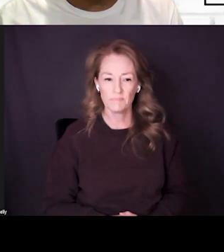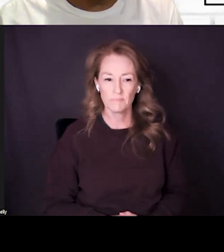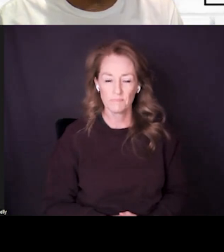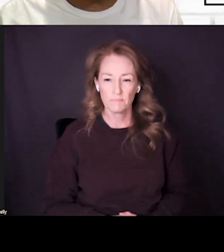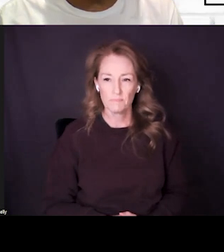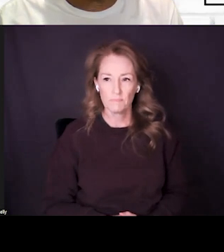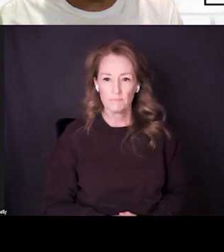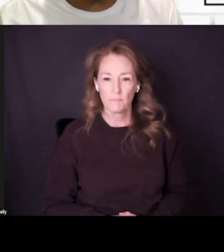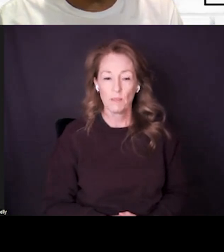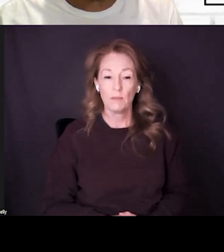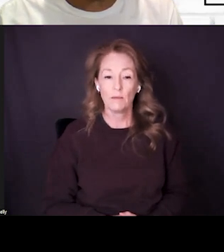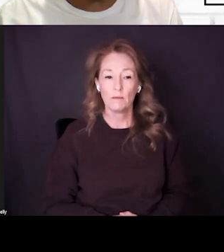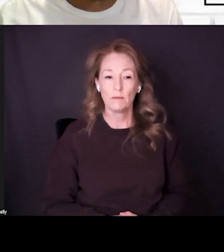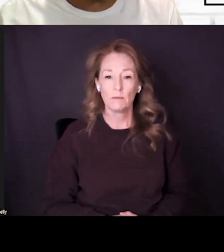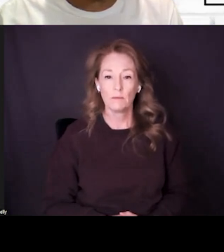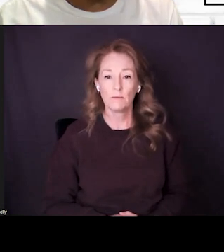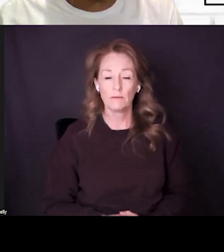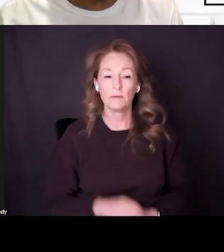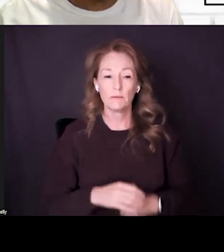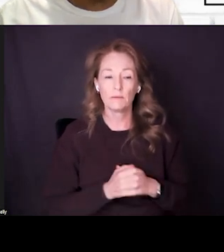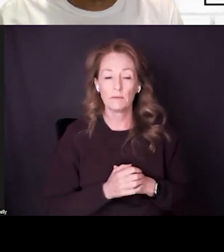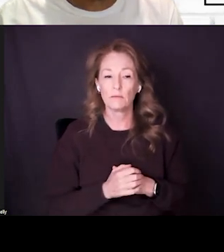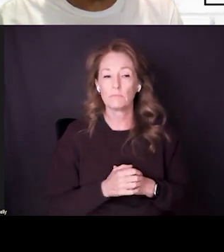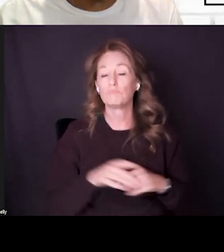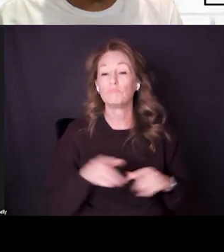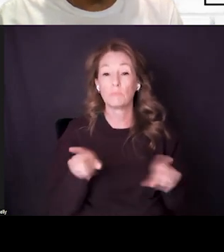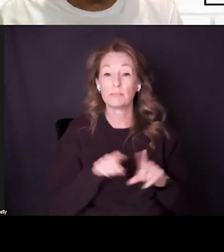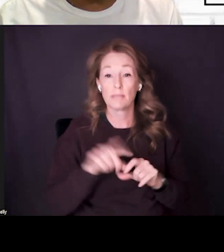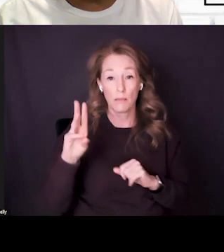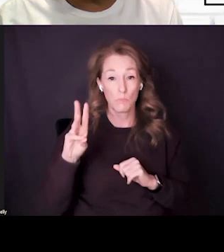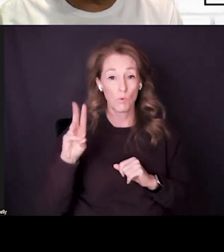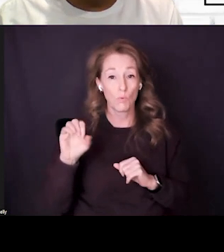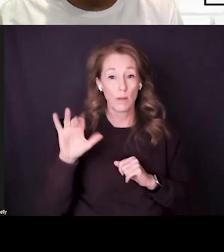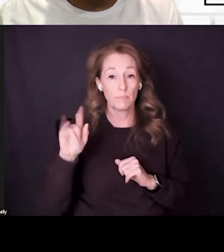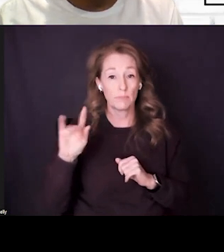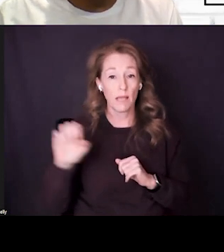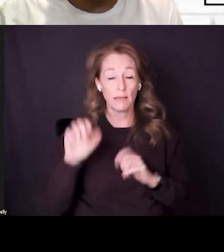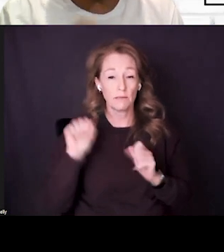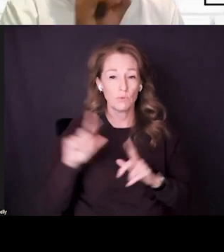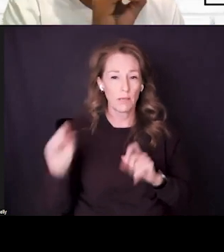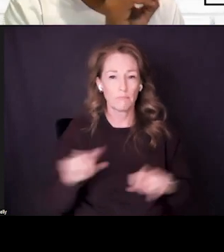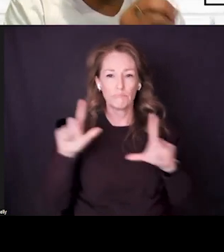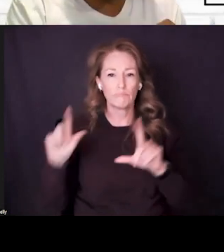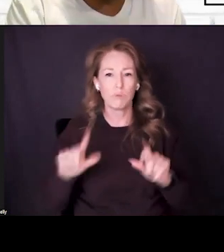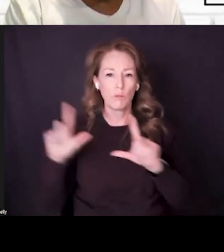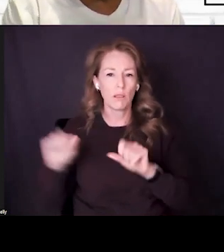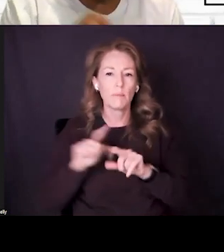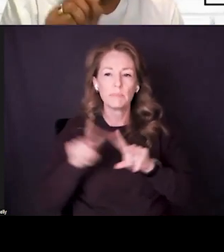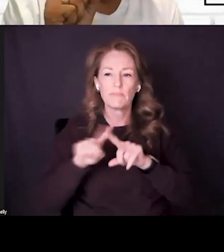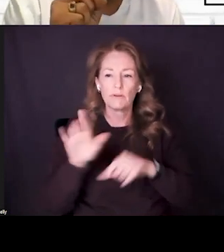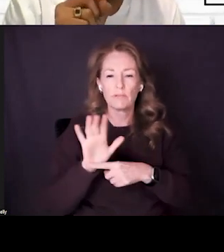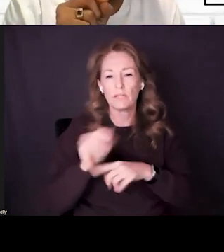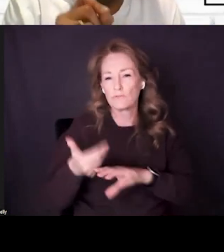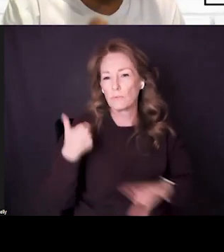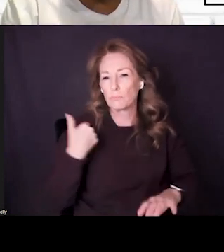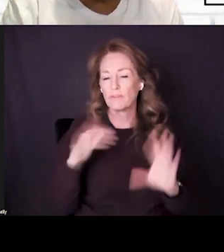All righty, and a reminder again that through this same site, you're able to pull up various videos from previous elements and